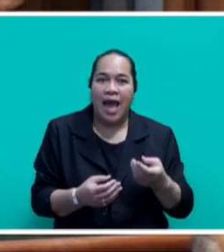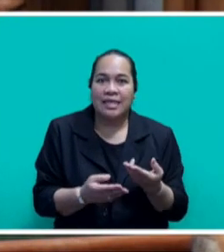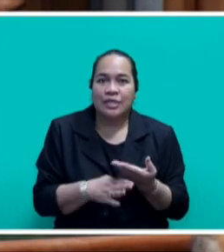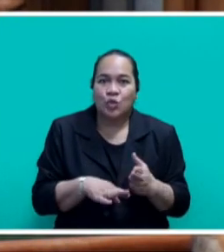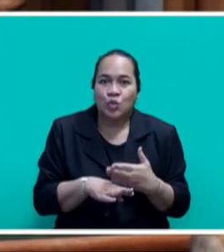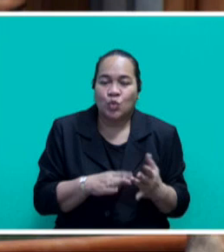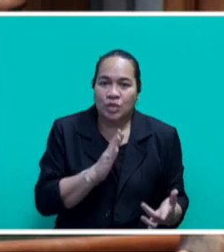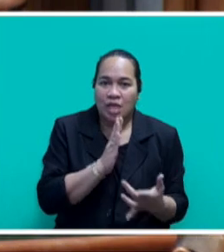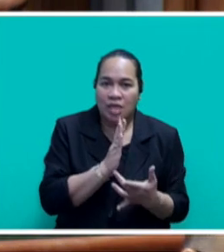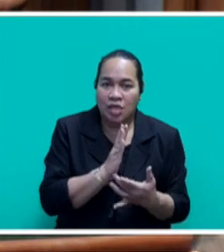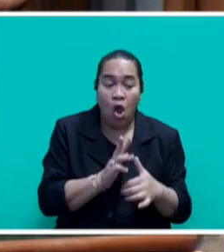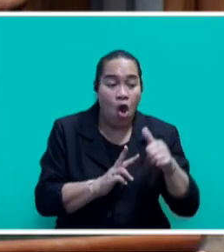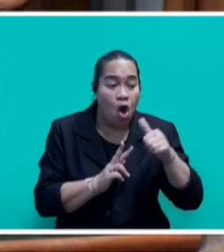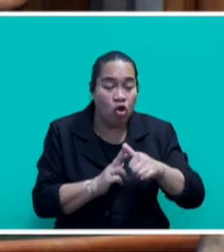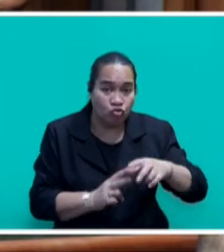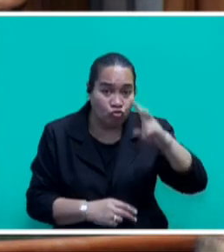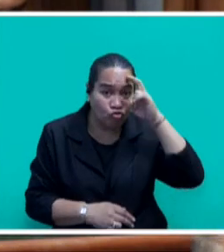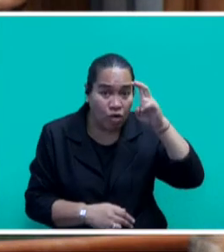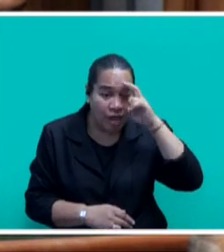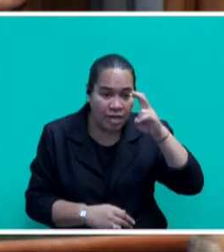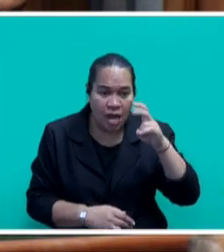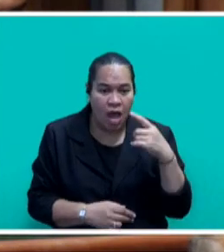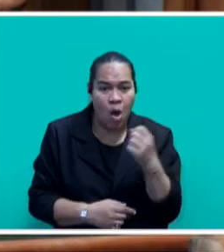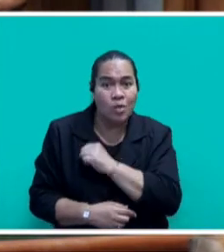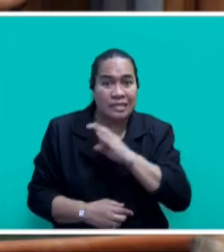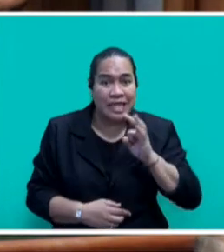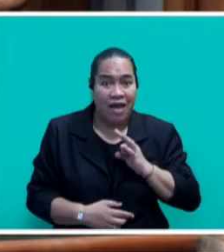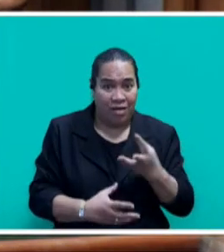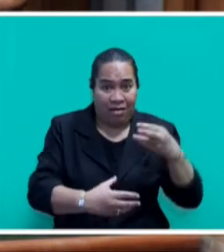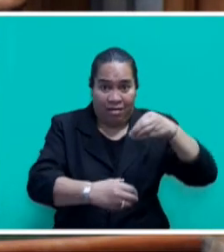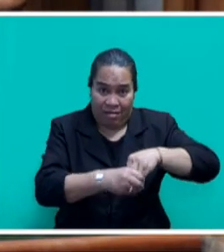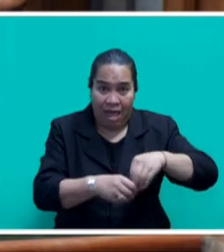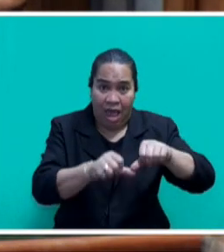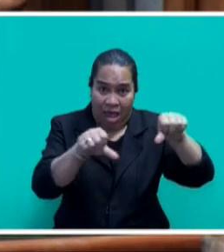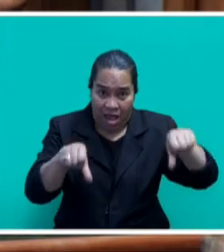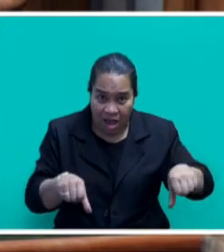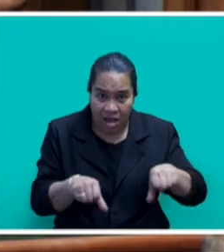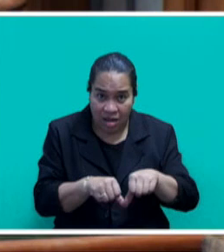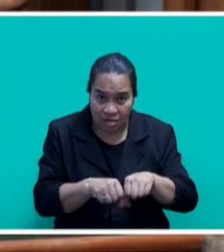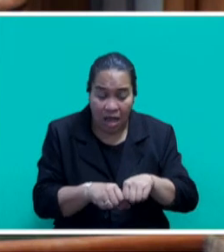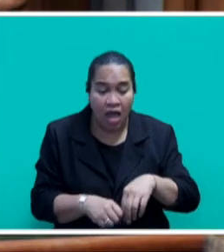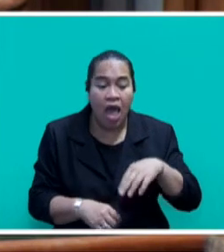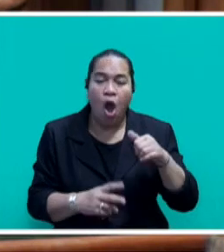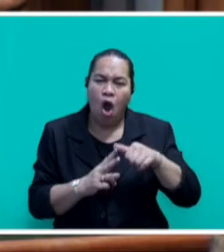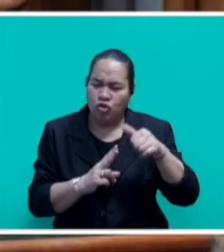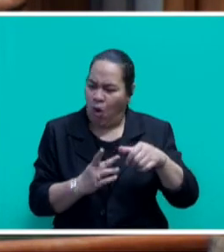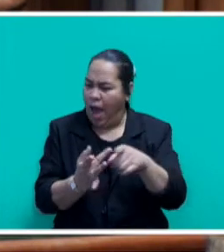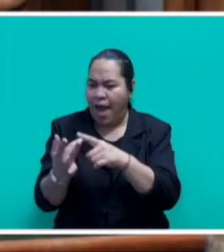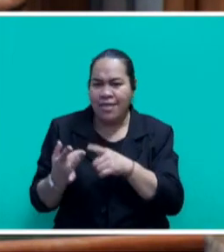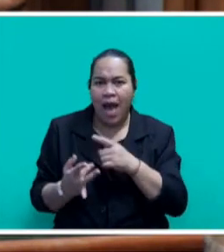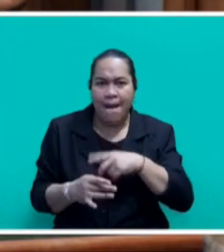training of ministry extension officers in Fiji as well as the region